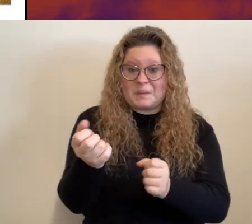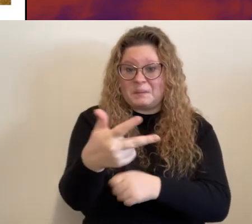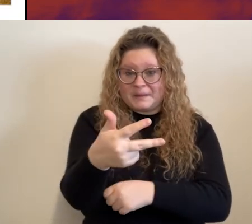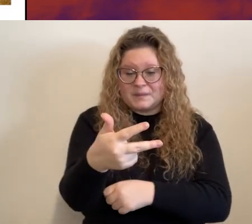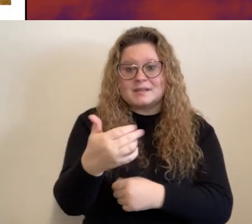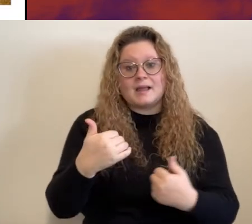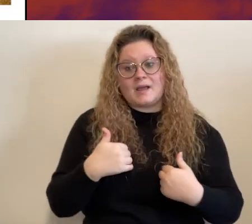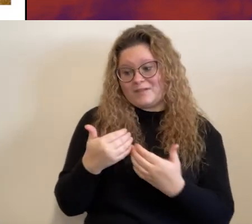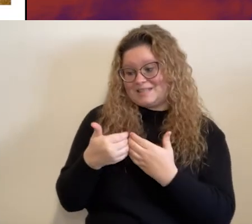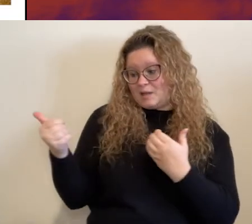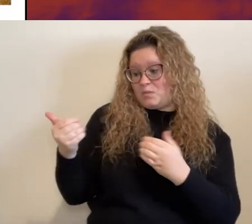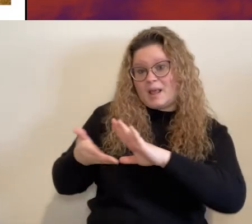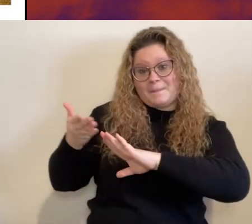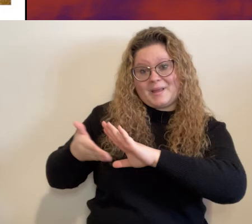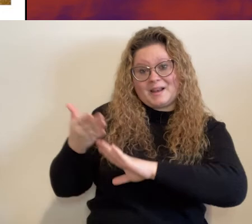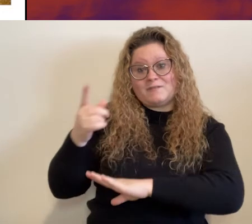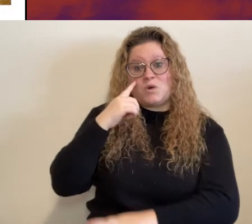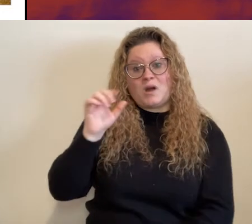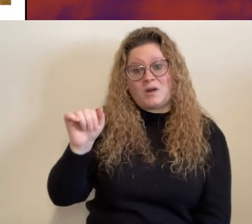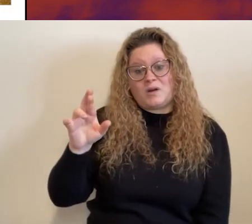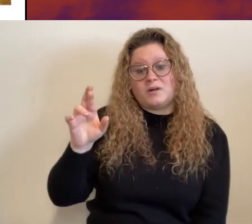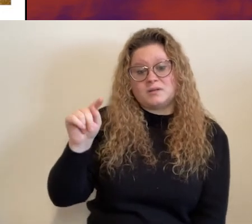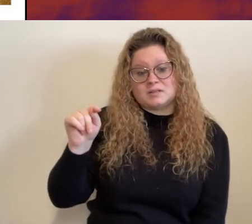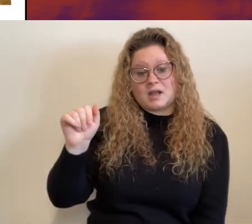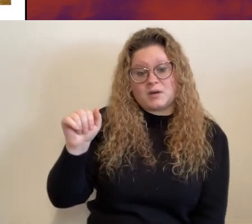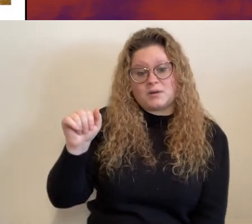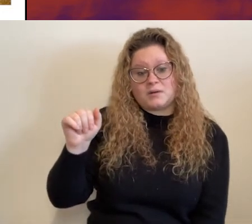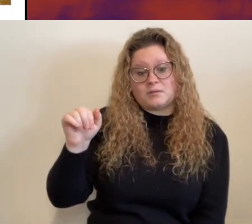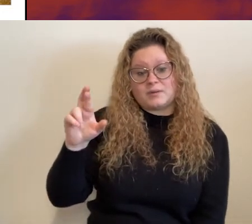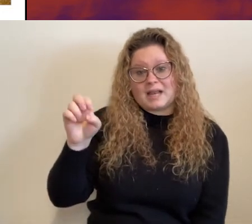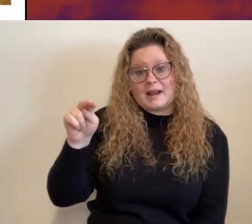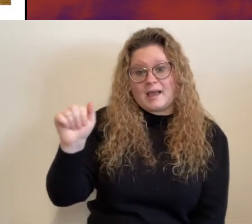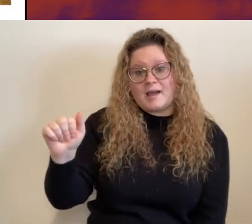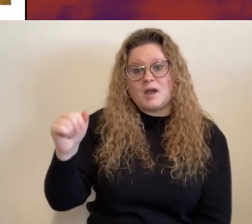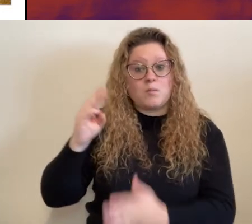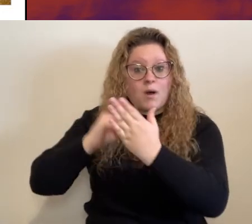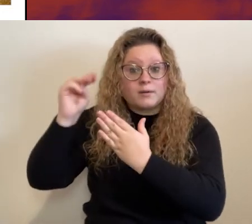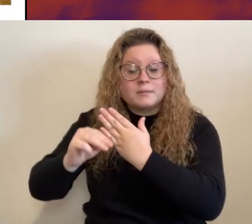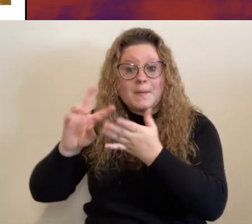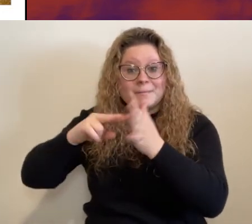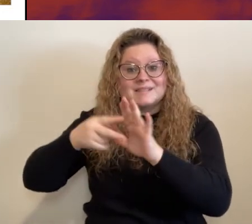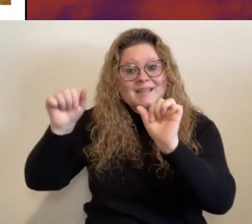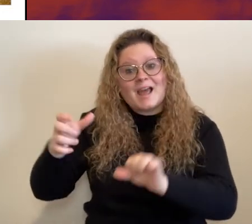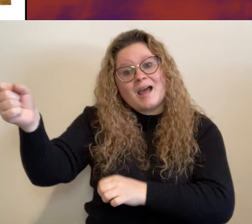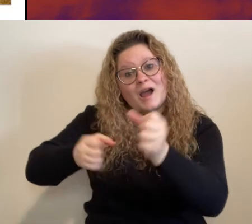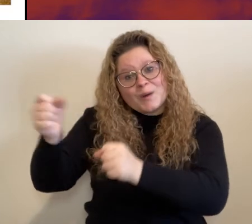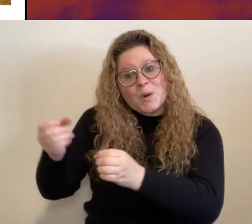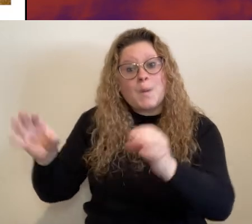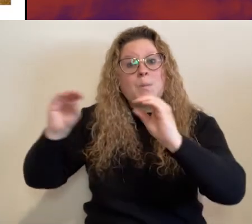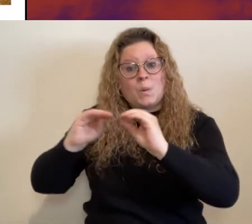admin just for the Art Arena project. That allows me to bring on more people, and then it also allows me to bring more